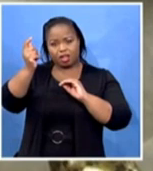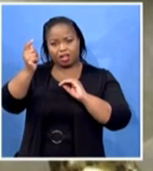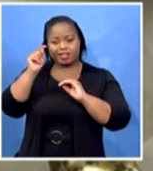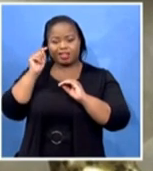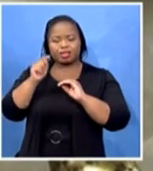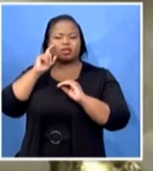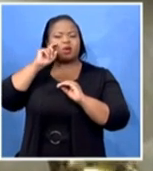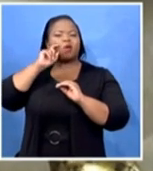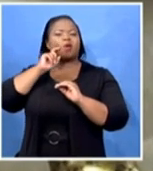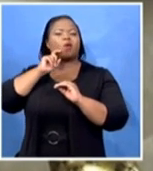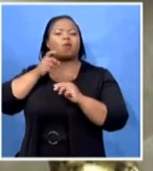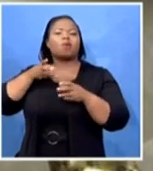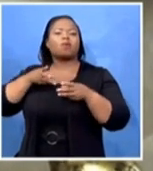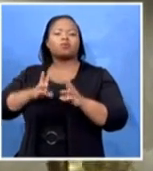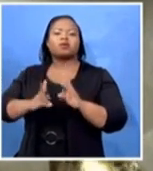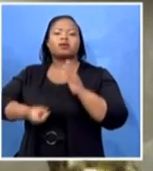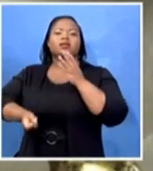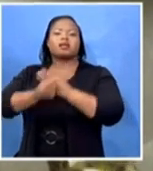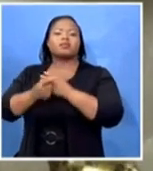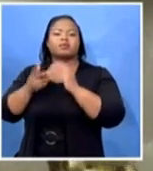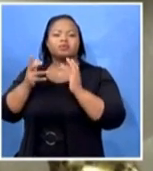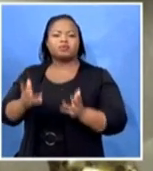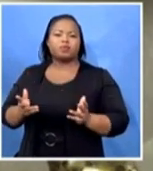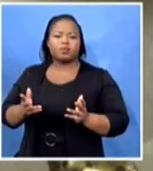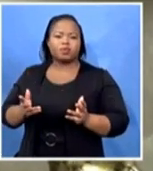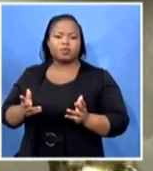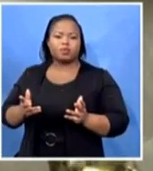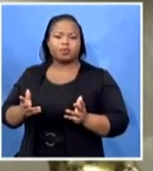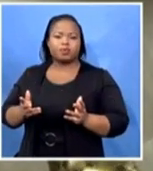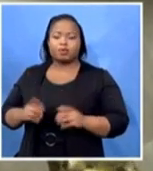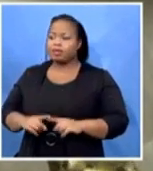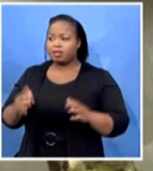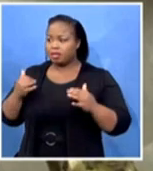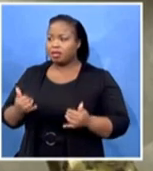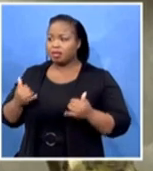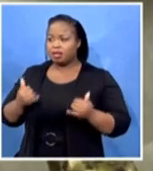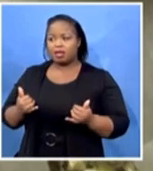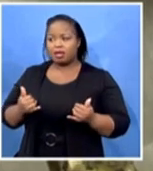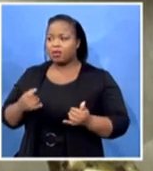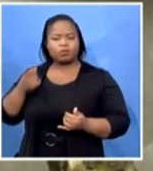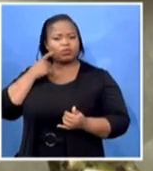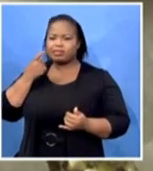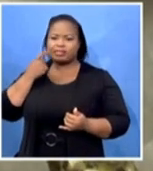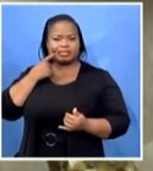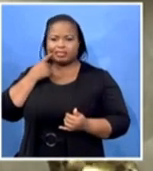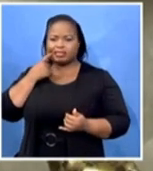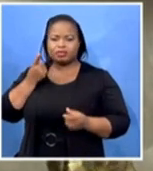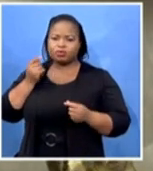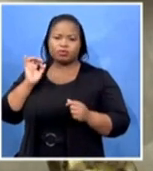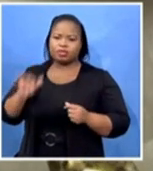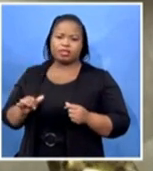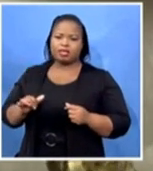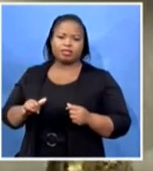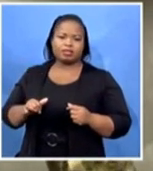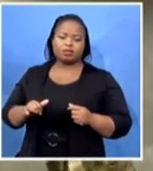called public auctions. Now, it is not easy to do that. It is not easy to move your animals, though